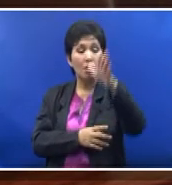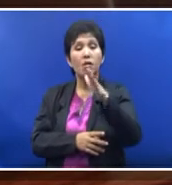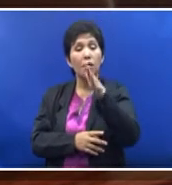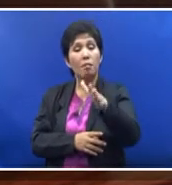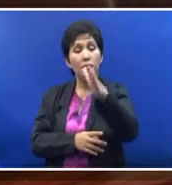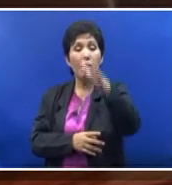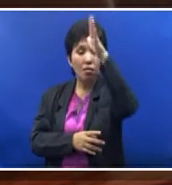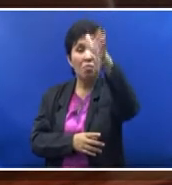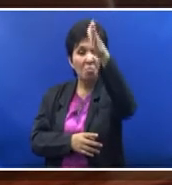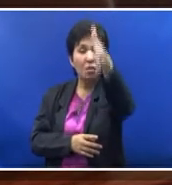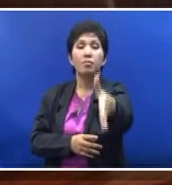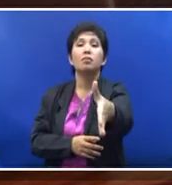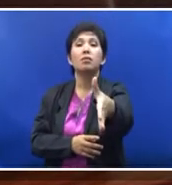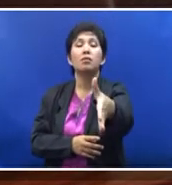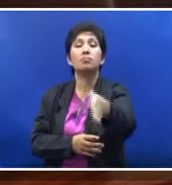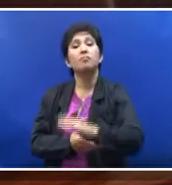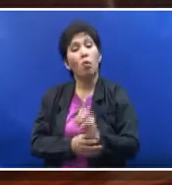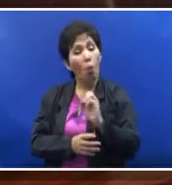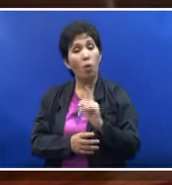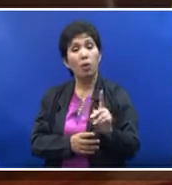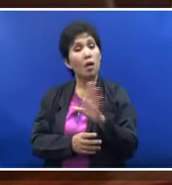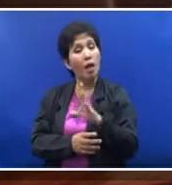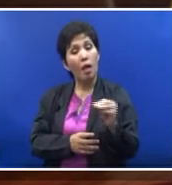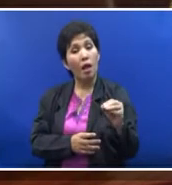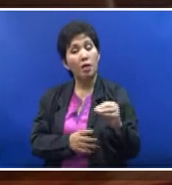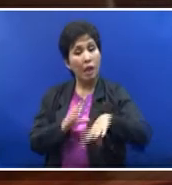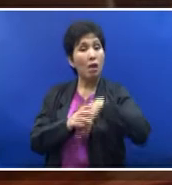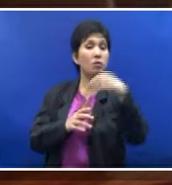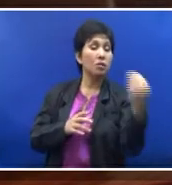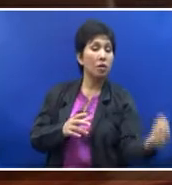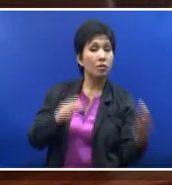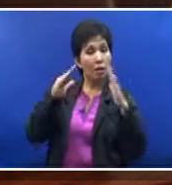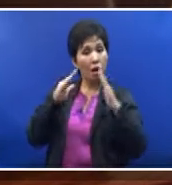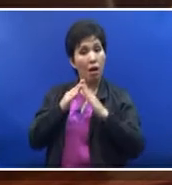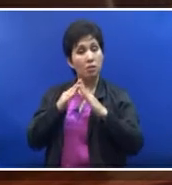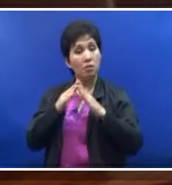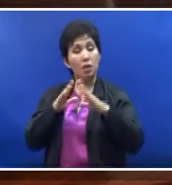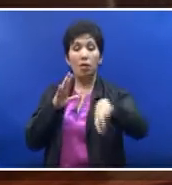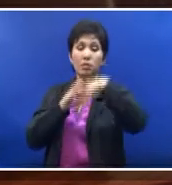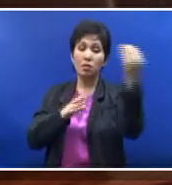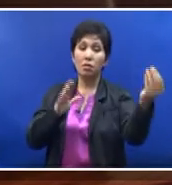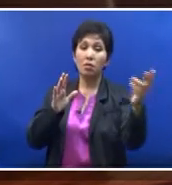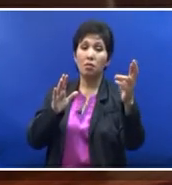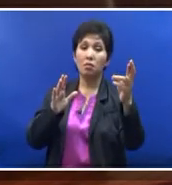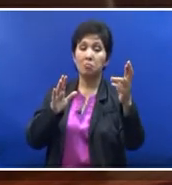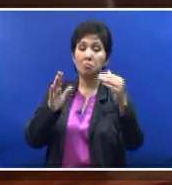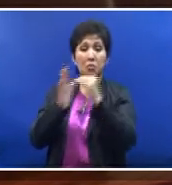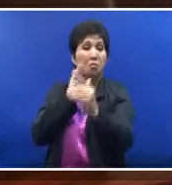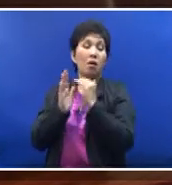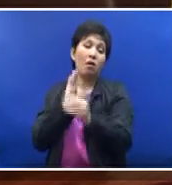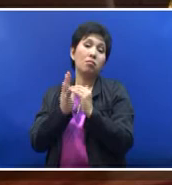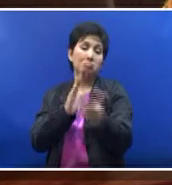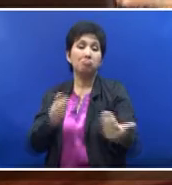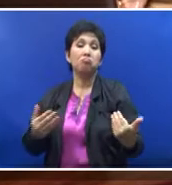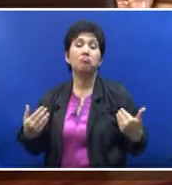the great-grandfather, okay? And outside the house, outside the relative members, okay, so there